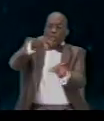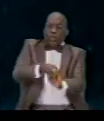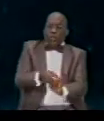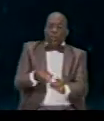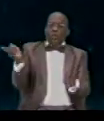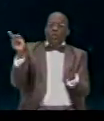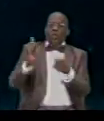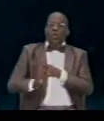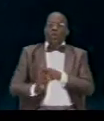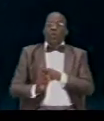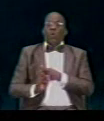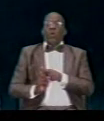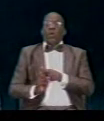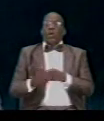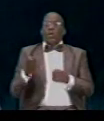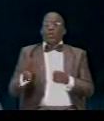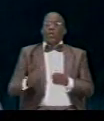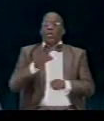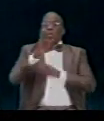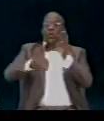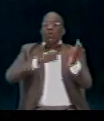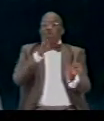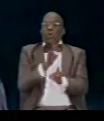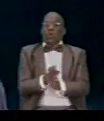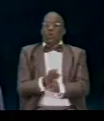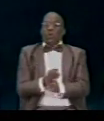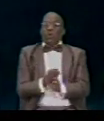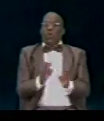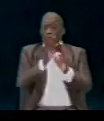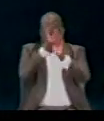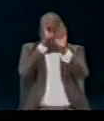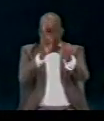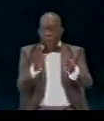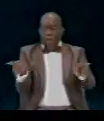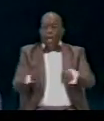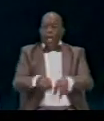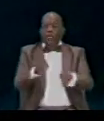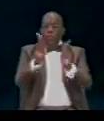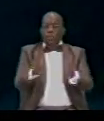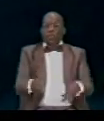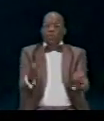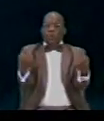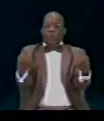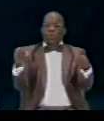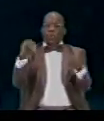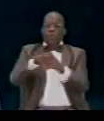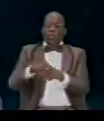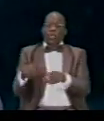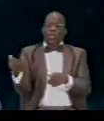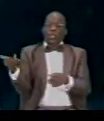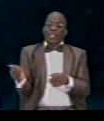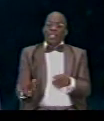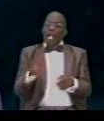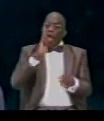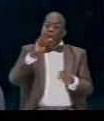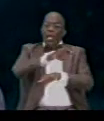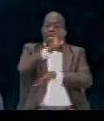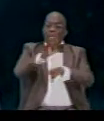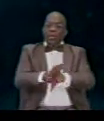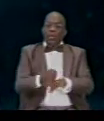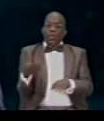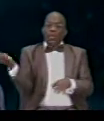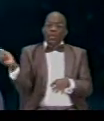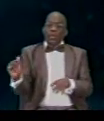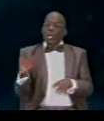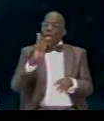of Fame. We are praying that as the people come in, they are discipled, they are established, and they are taught